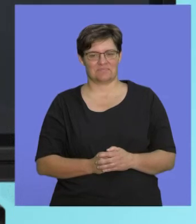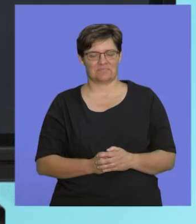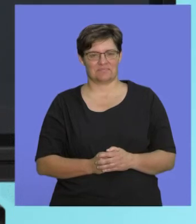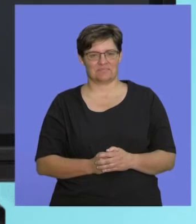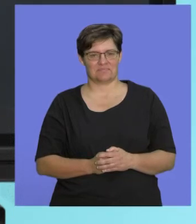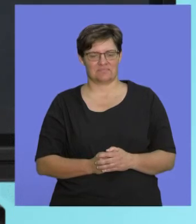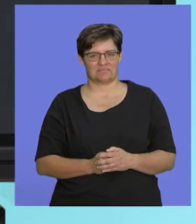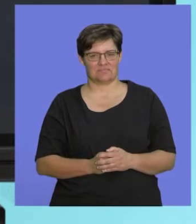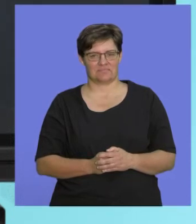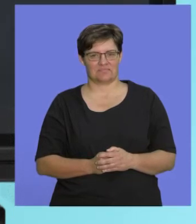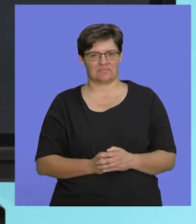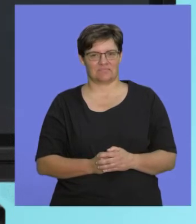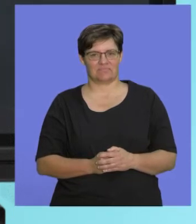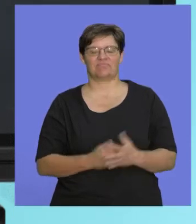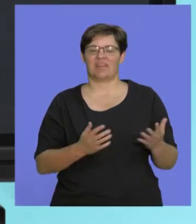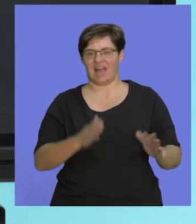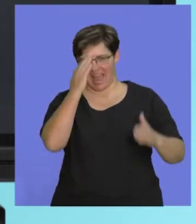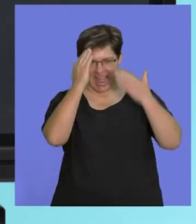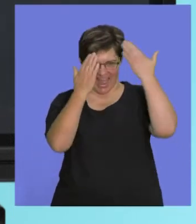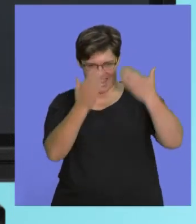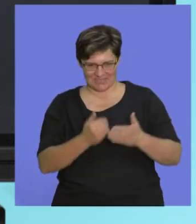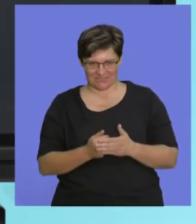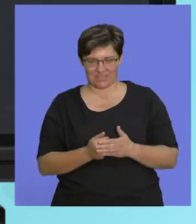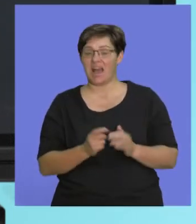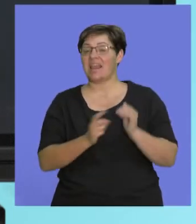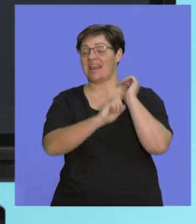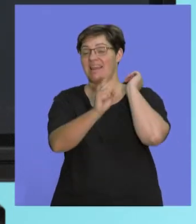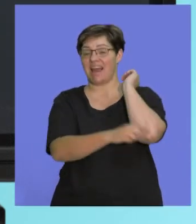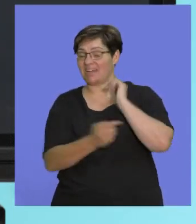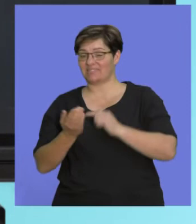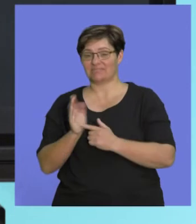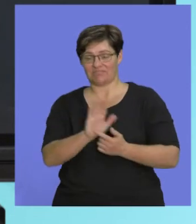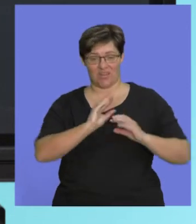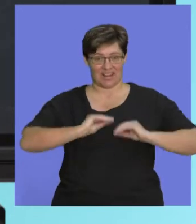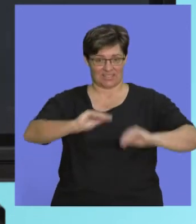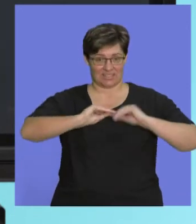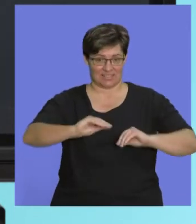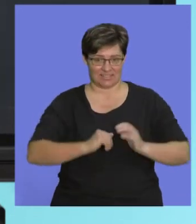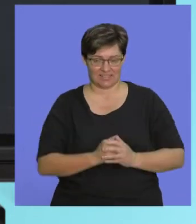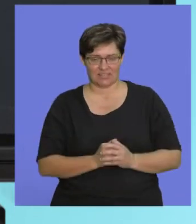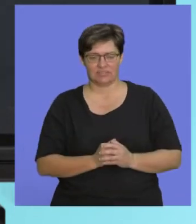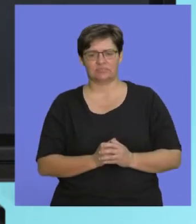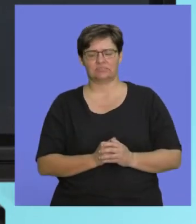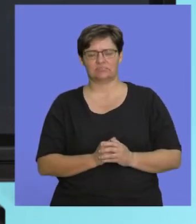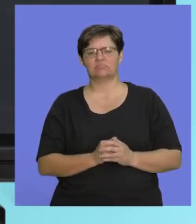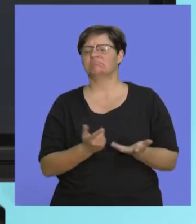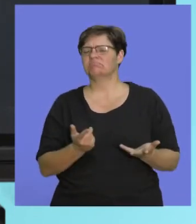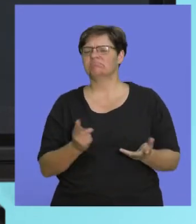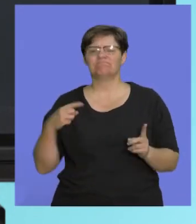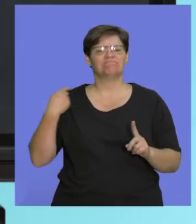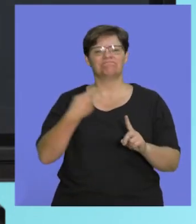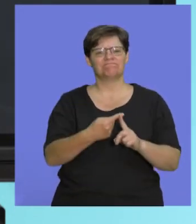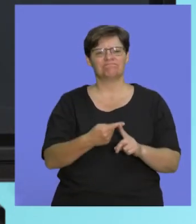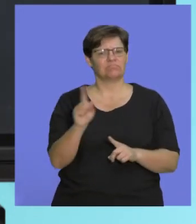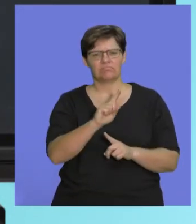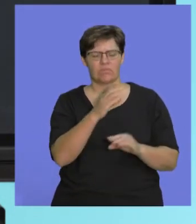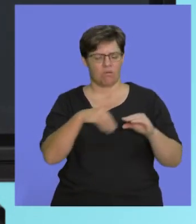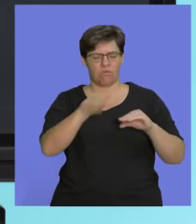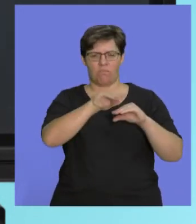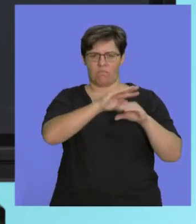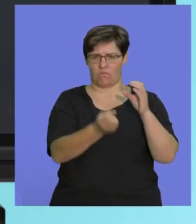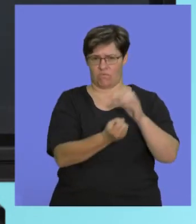Hi guys, welcome to the last segment of our lesson. So guys, we've been busy with some compound growth, and also we've